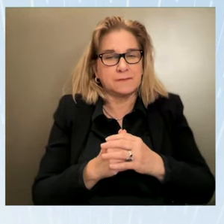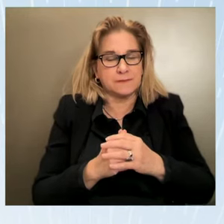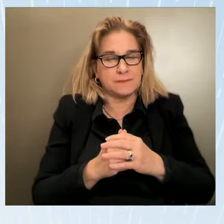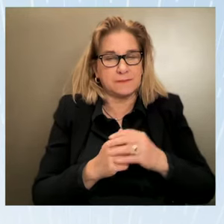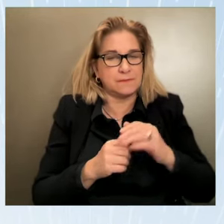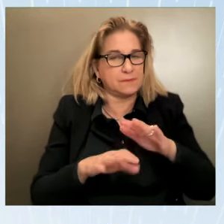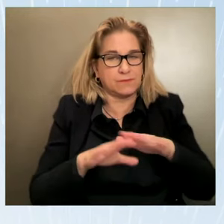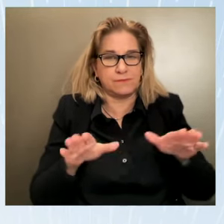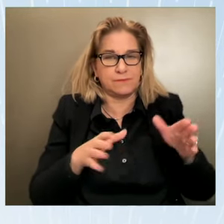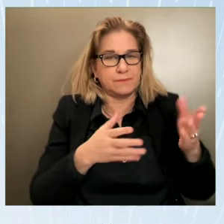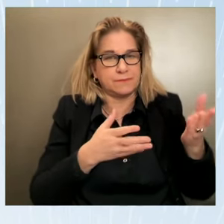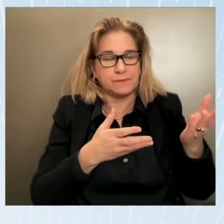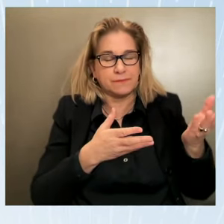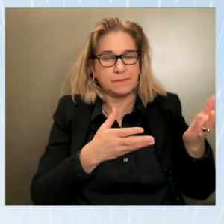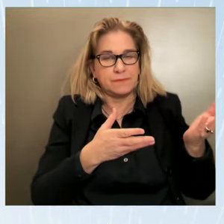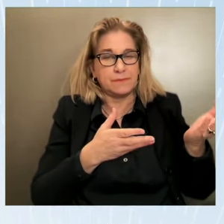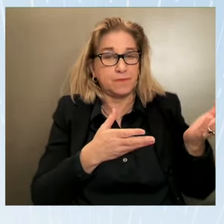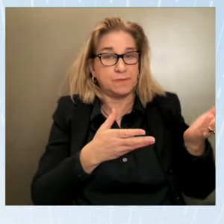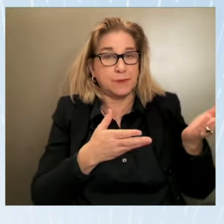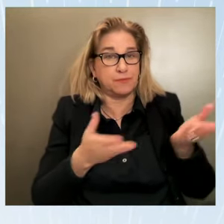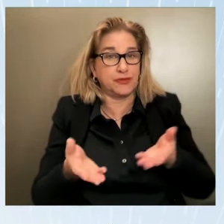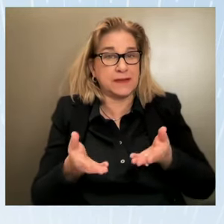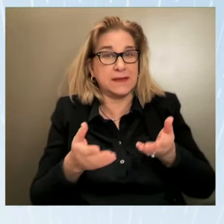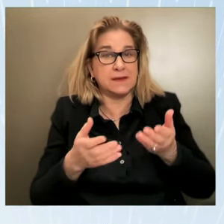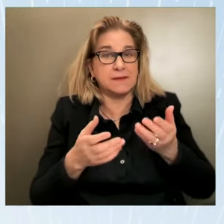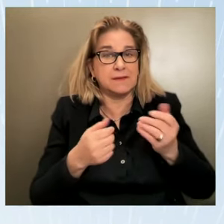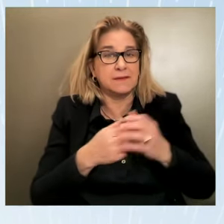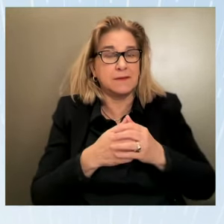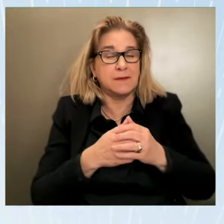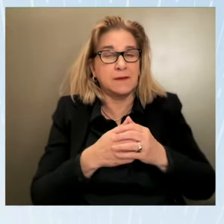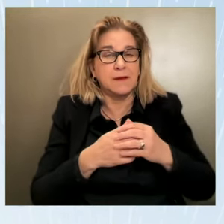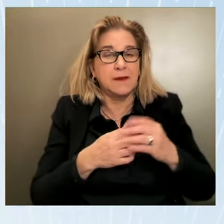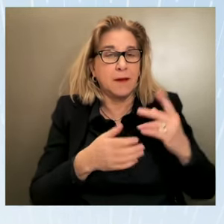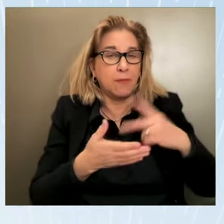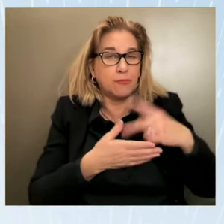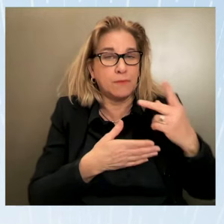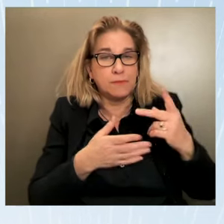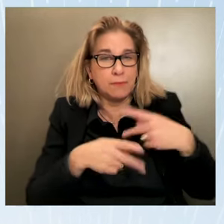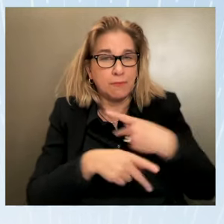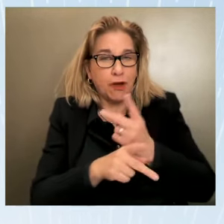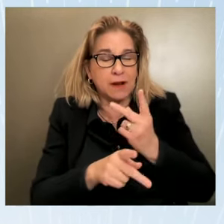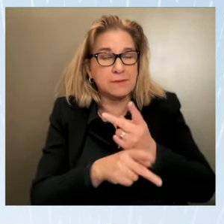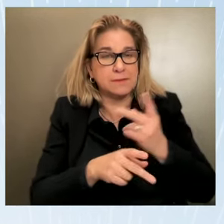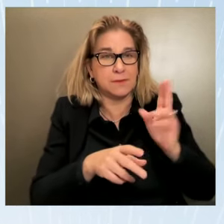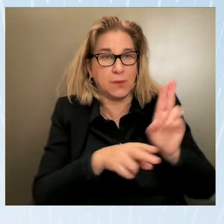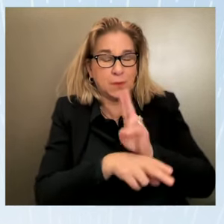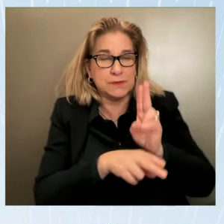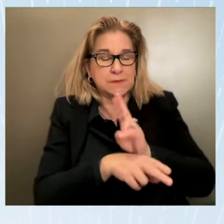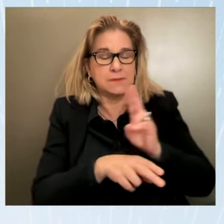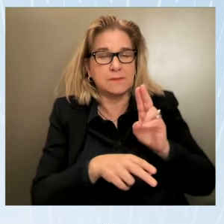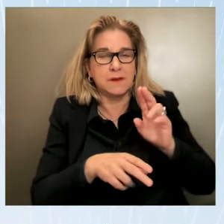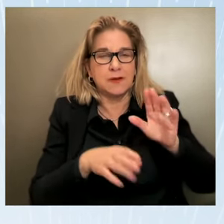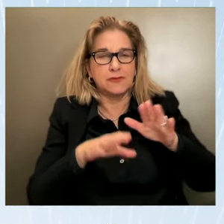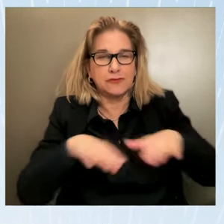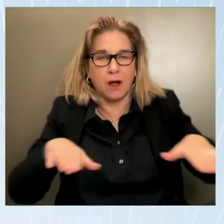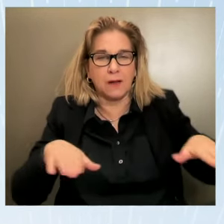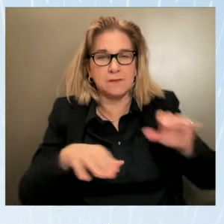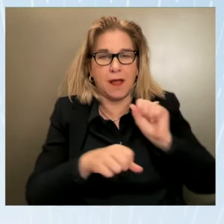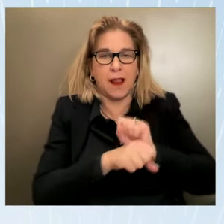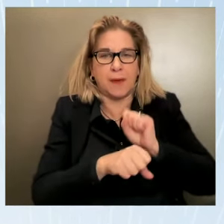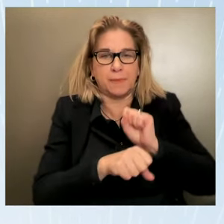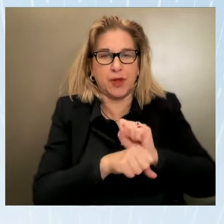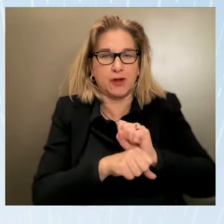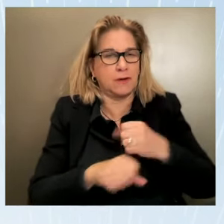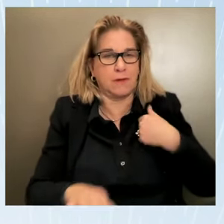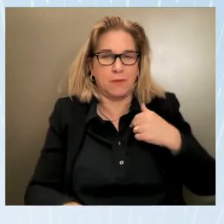are tracing those inputs through their supply chains to the final products in agriculture, mining, and other sectors across the globe. The results